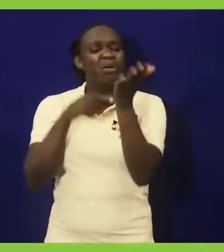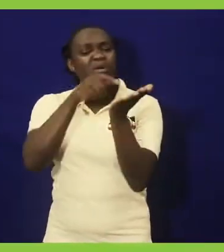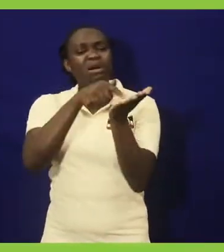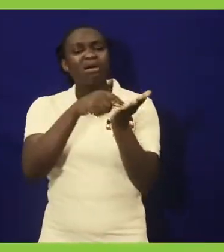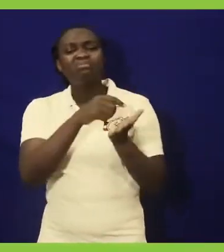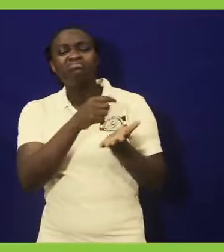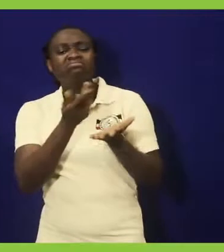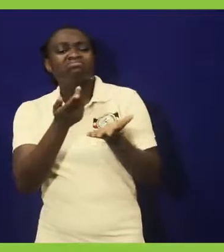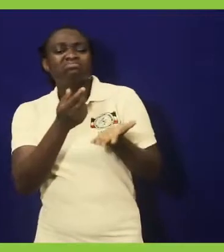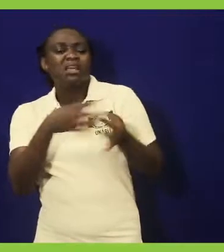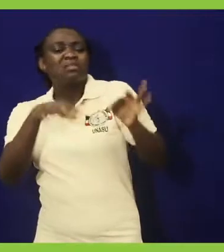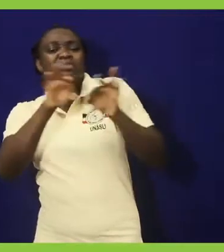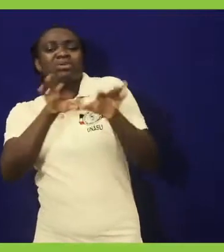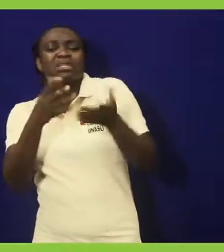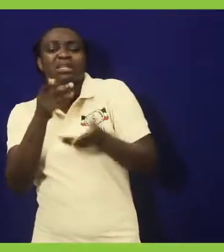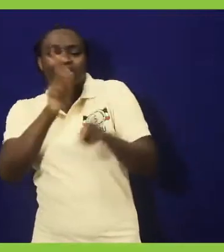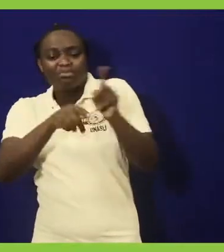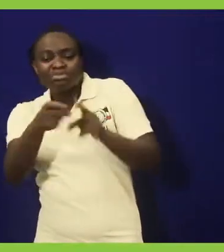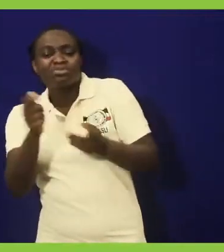flowers to people?